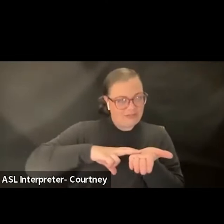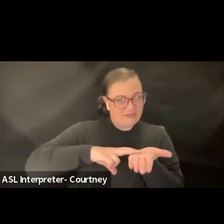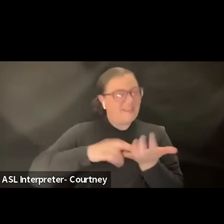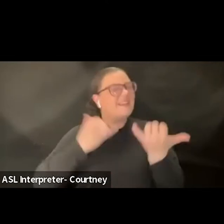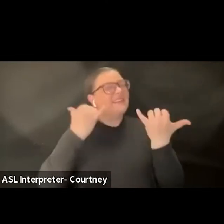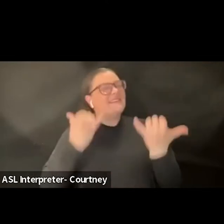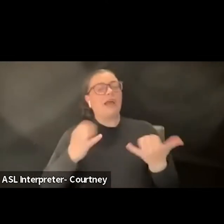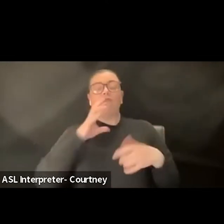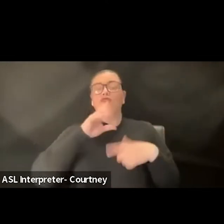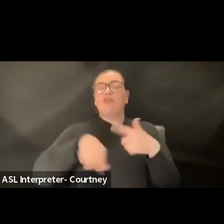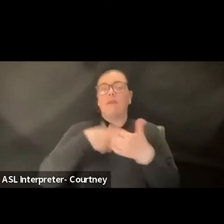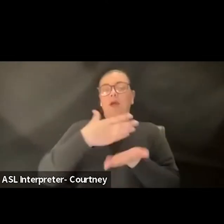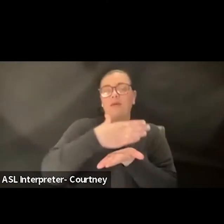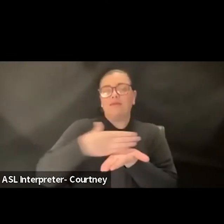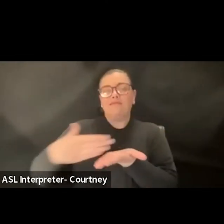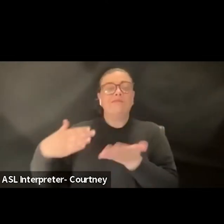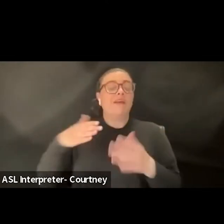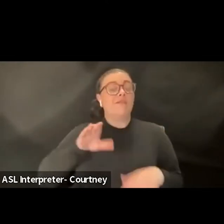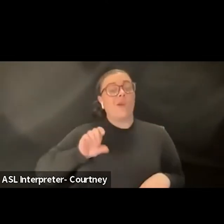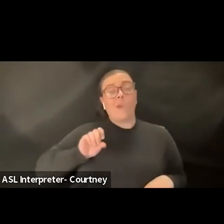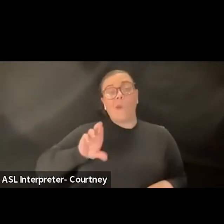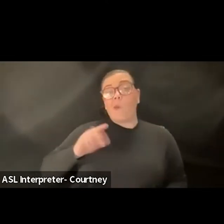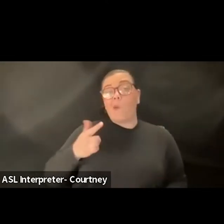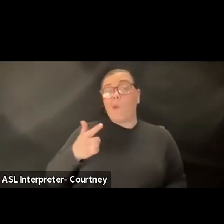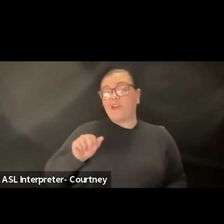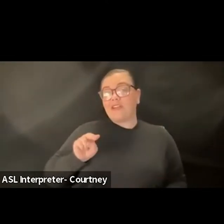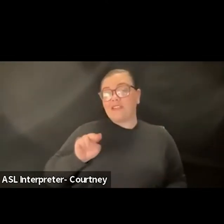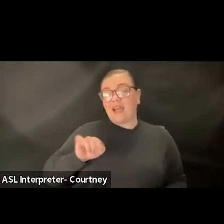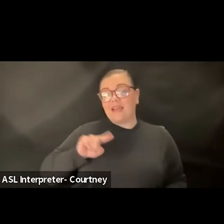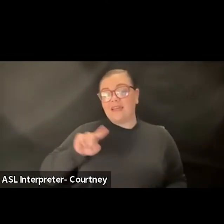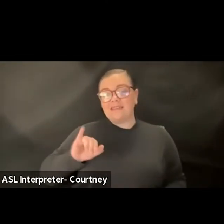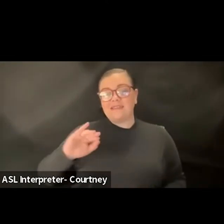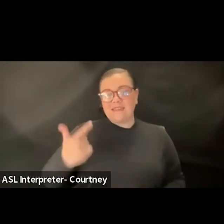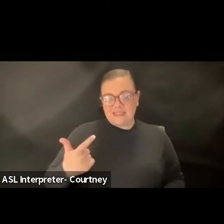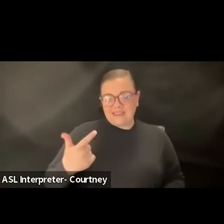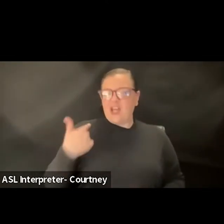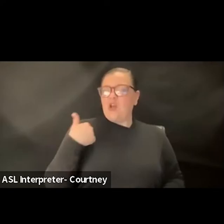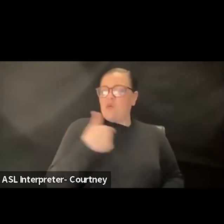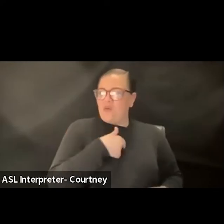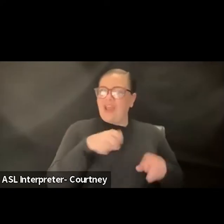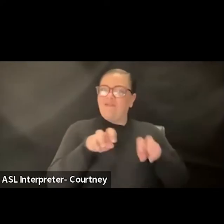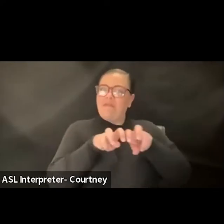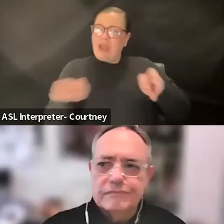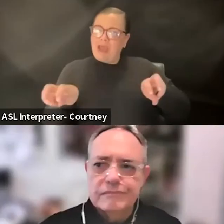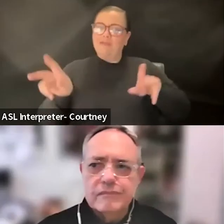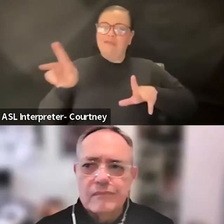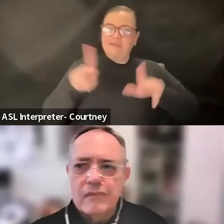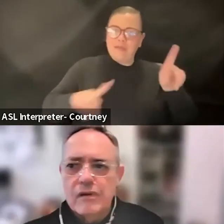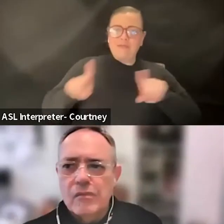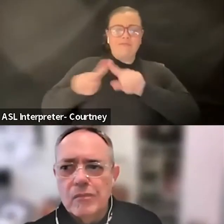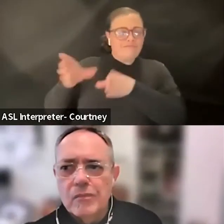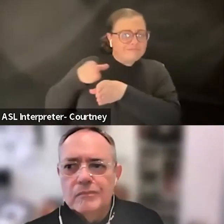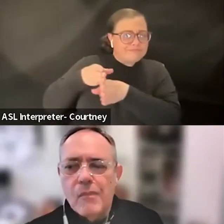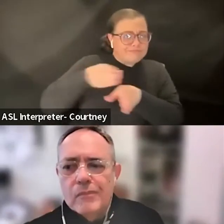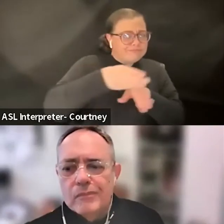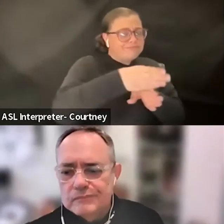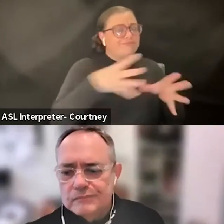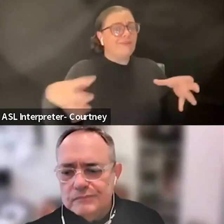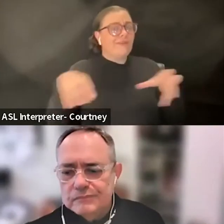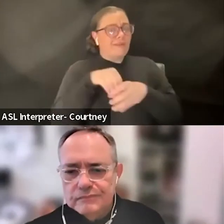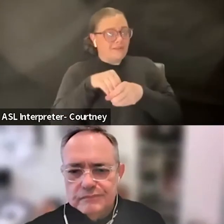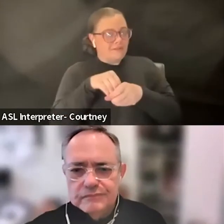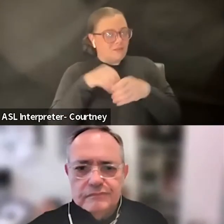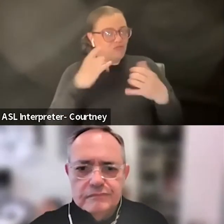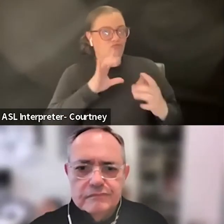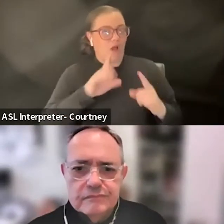and we have assembled a panel of experts from across media and entertainment to talk about these efforts. Hernán is chair of